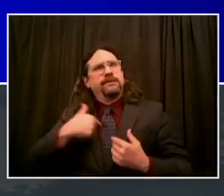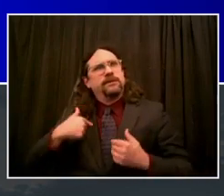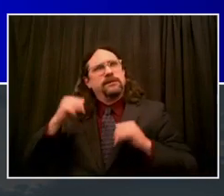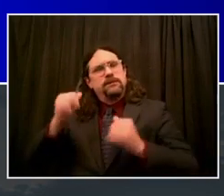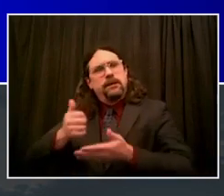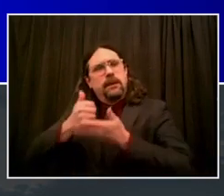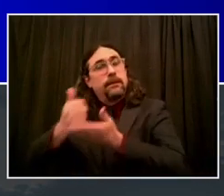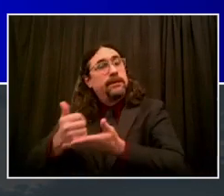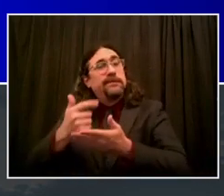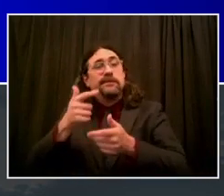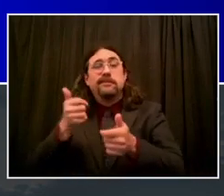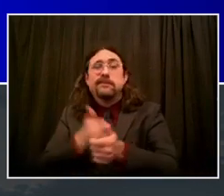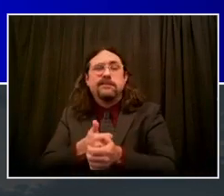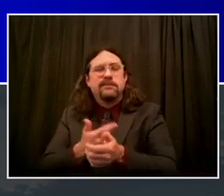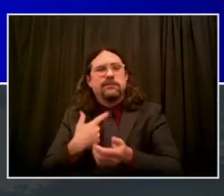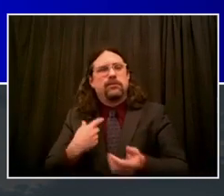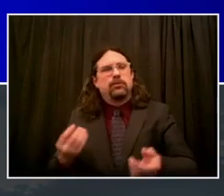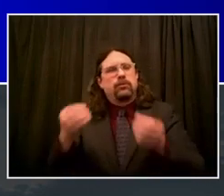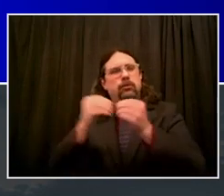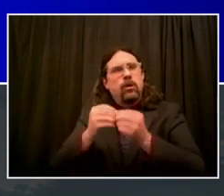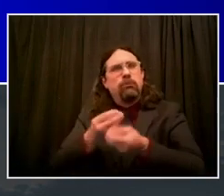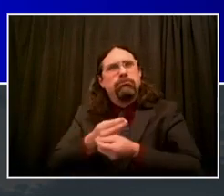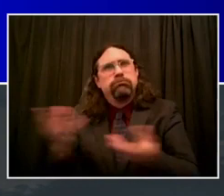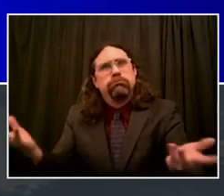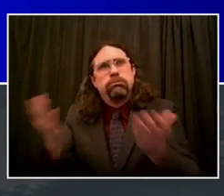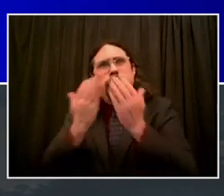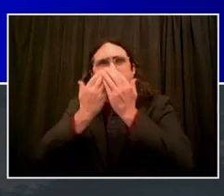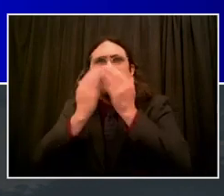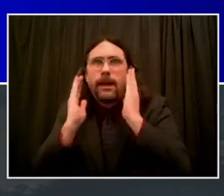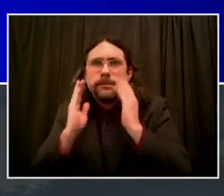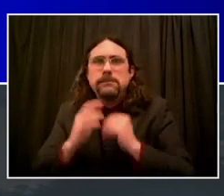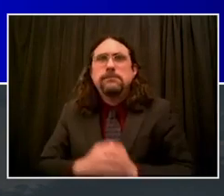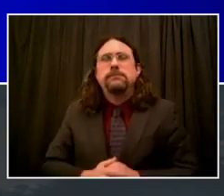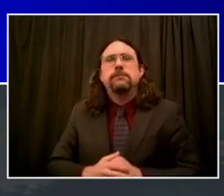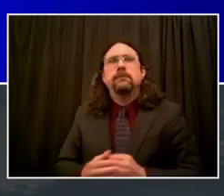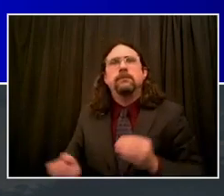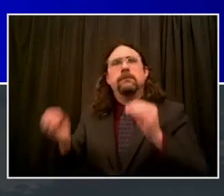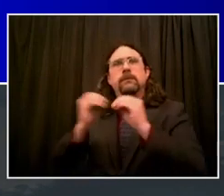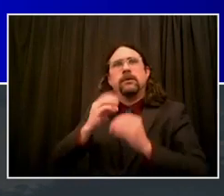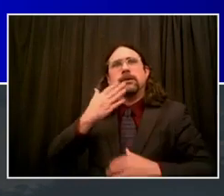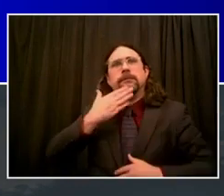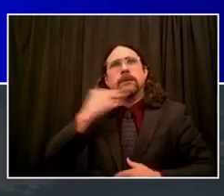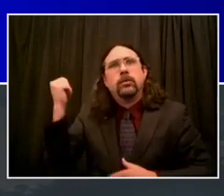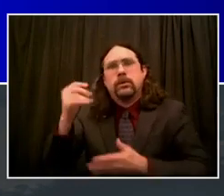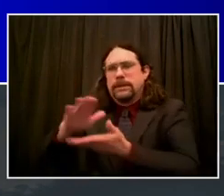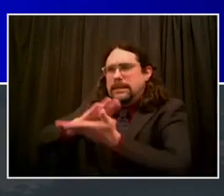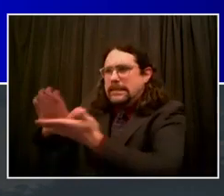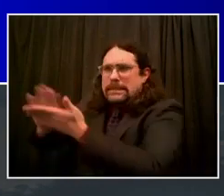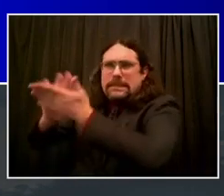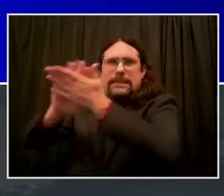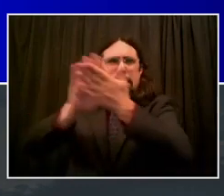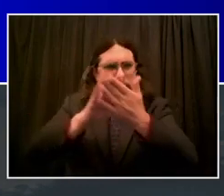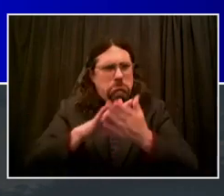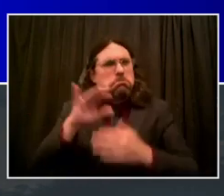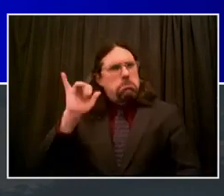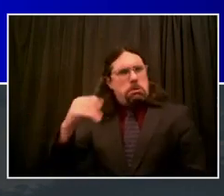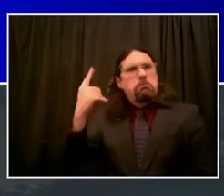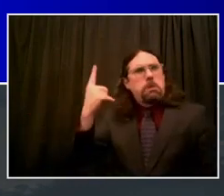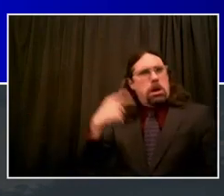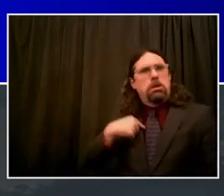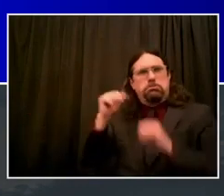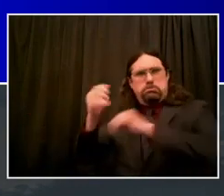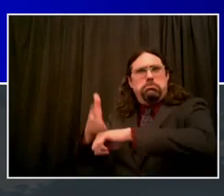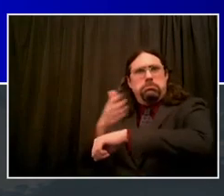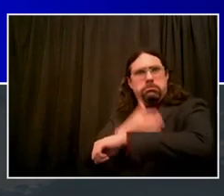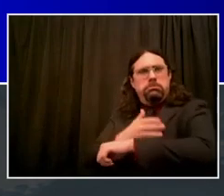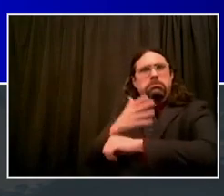life because a lot of them are feeling really isolated. We wanted to connect them to the world around them to make sure that during